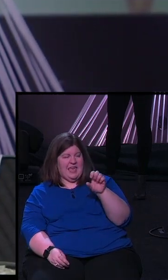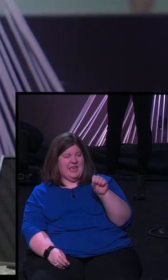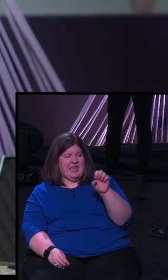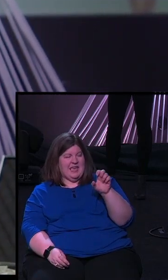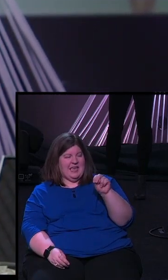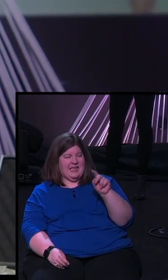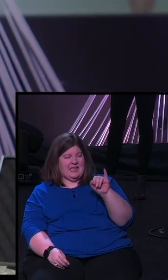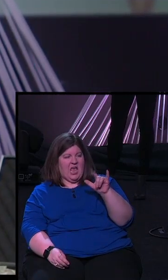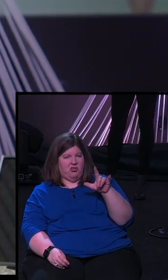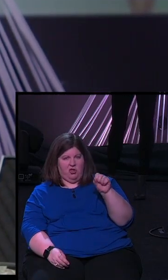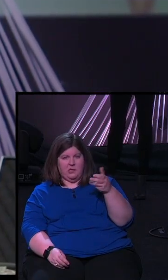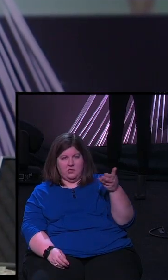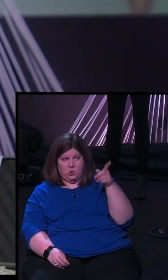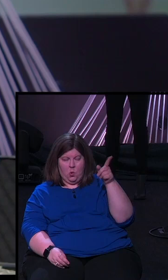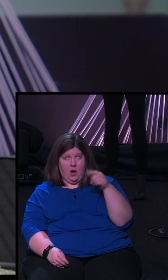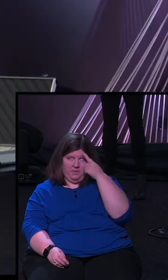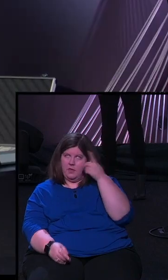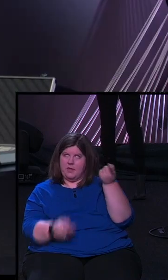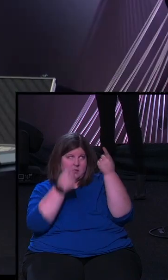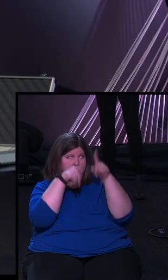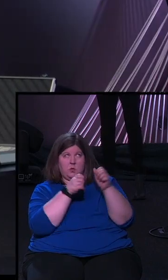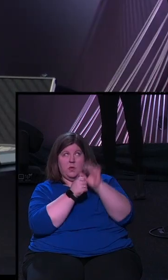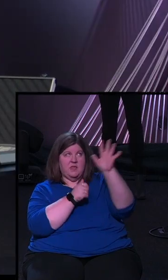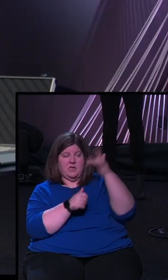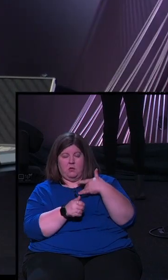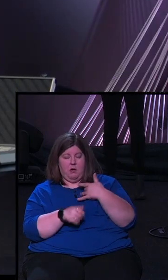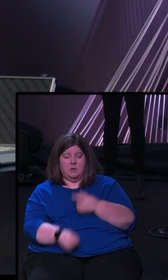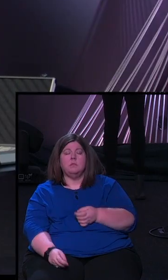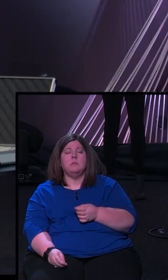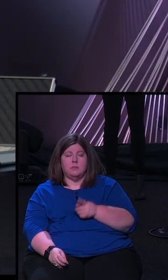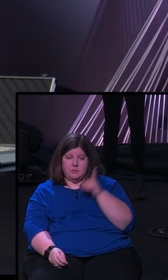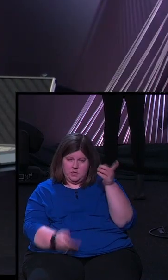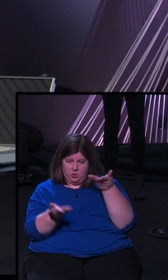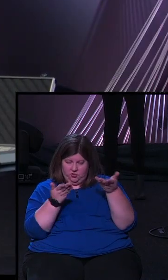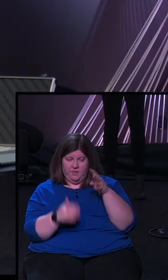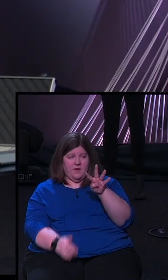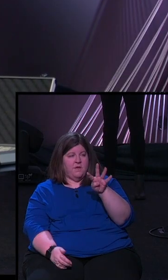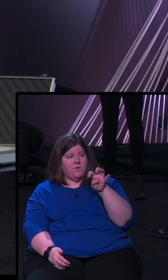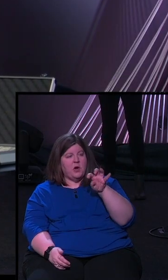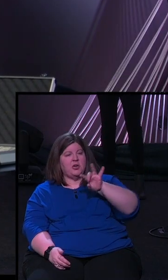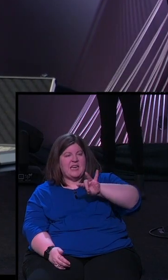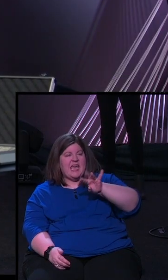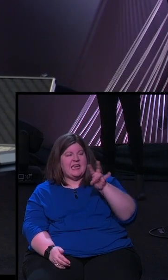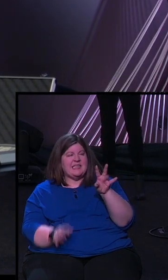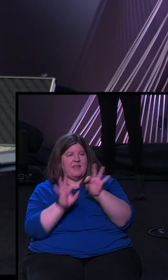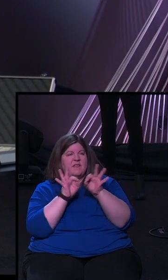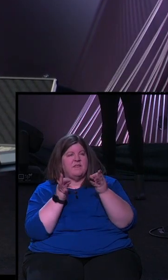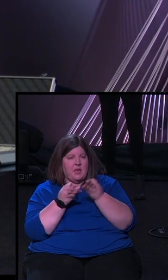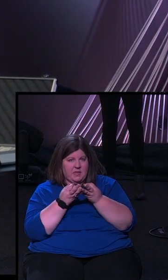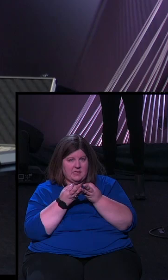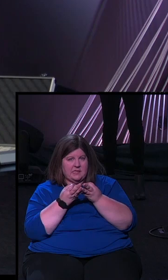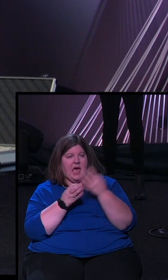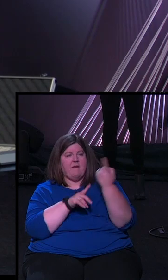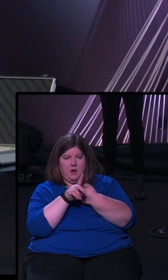line with God's heart, and that's the thing that we desire. Our essential store right now is serving 487 families every single